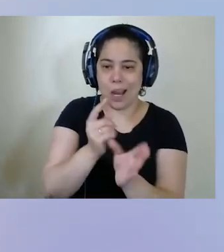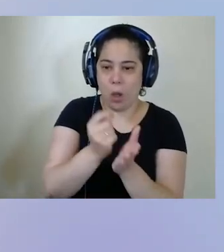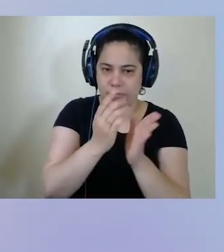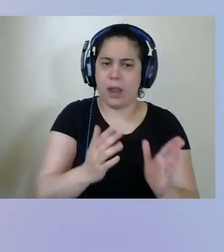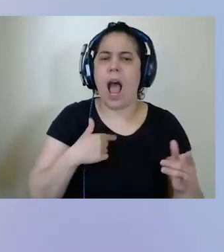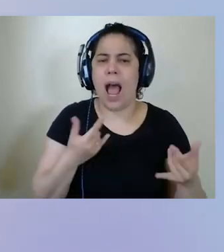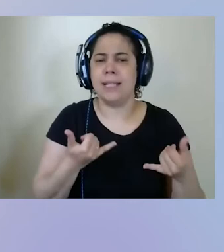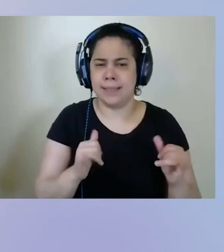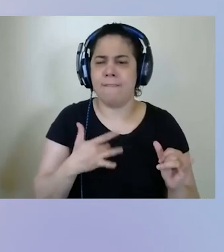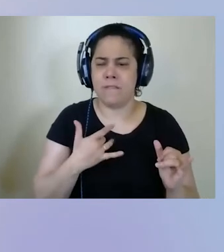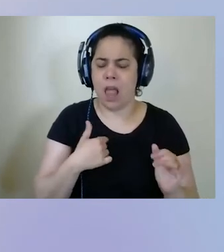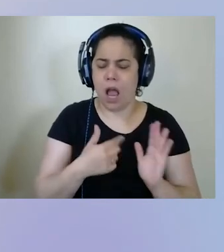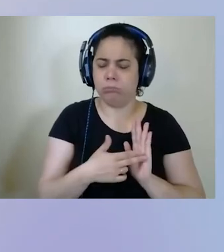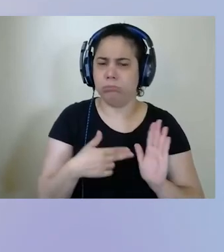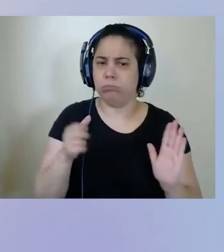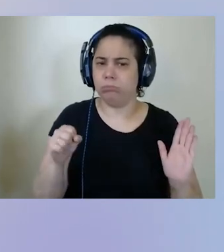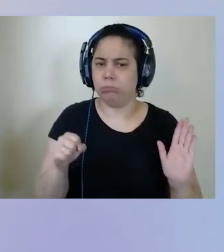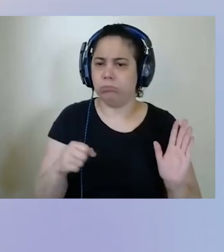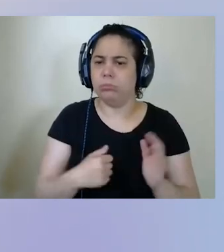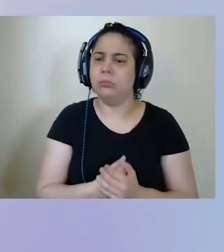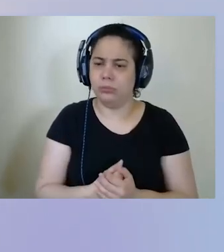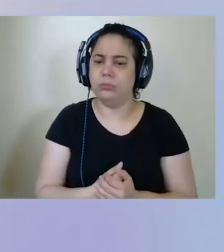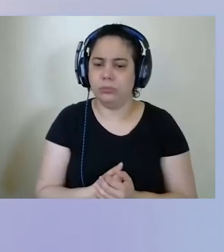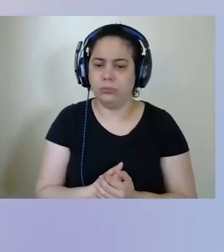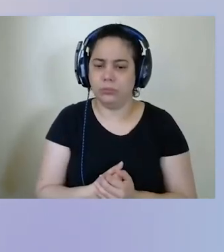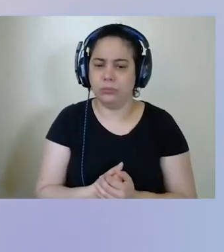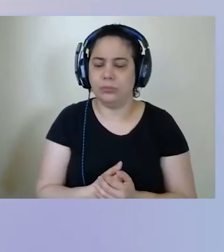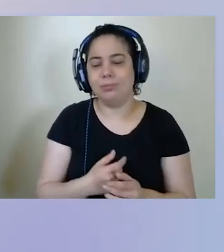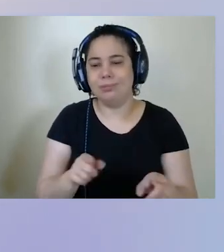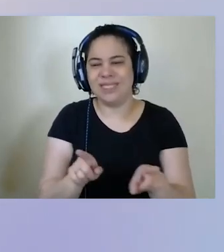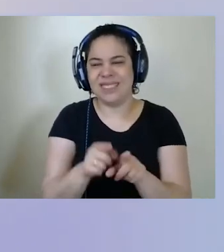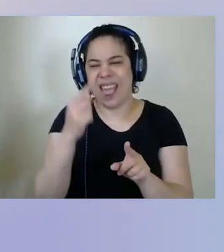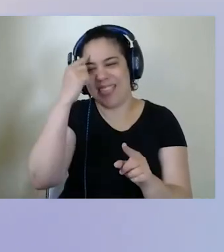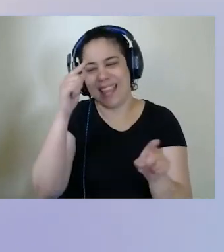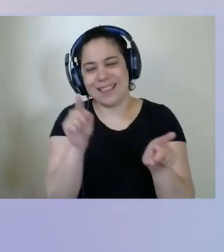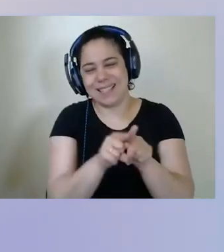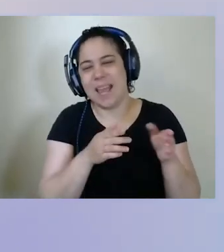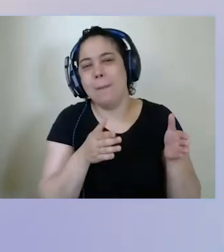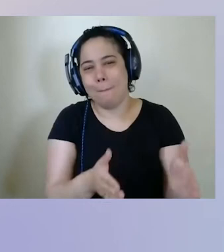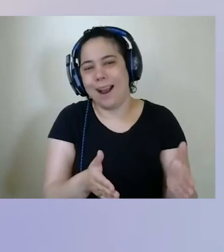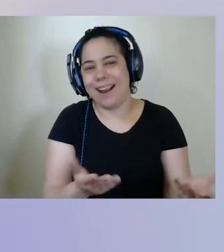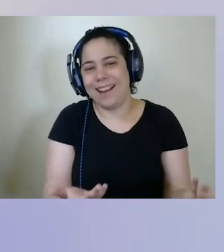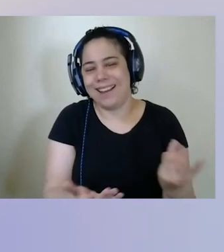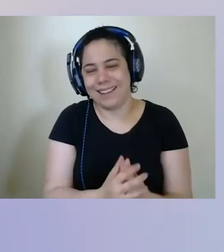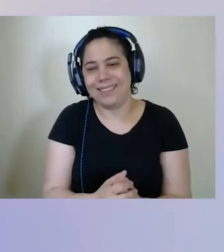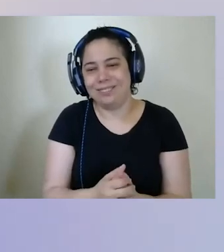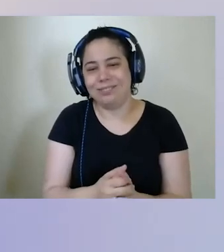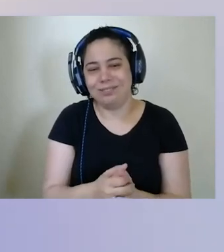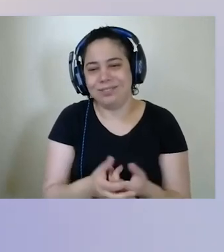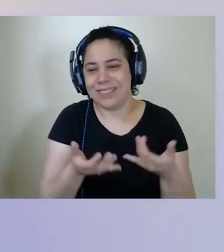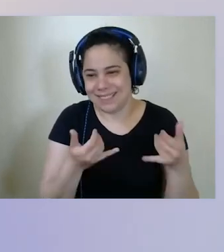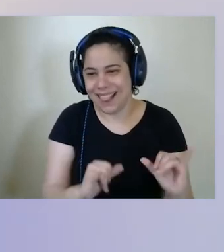myself to be that, to think that way. But I have,